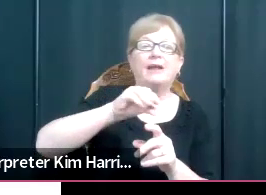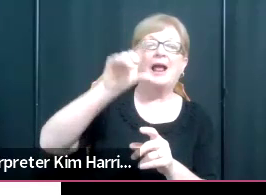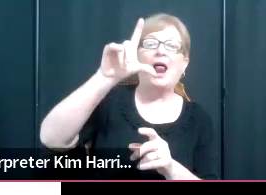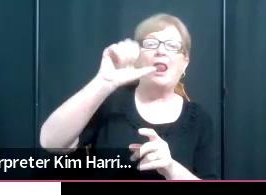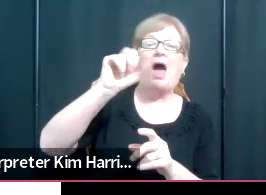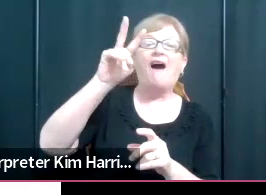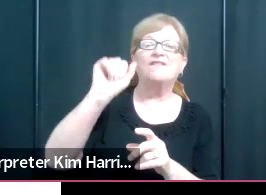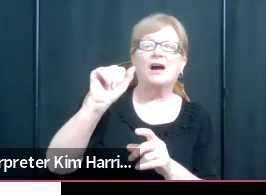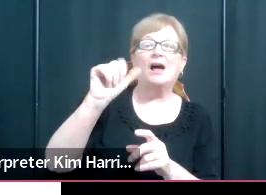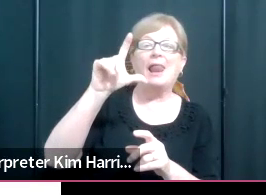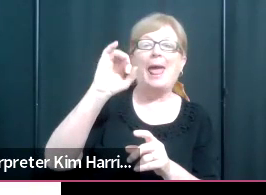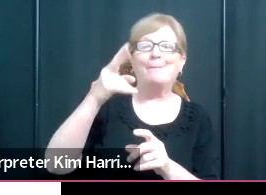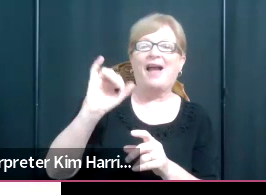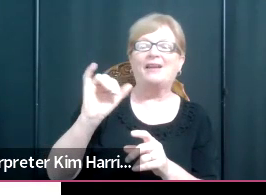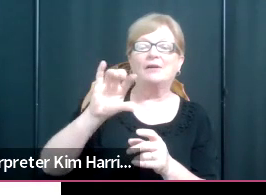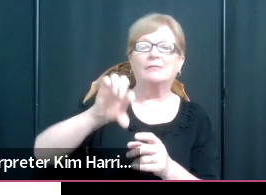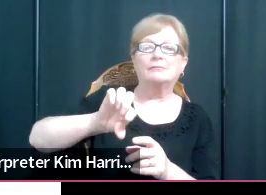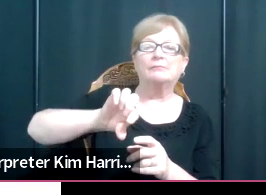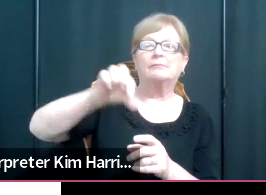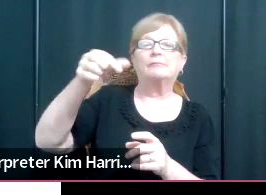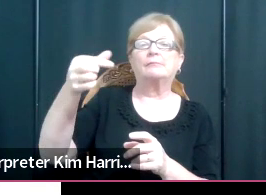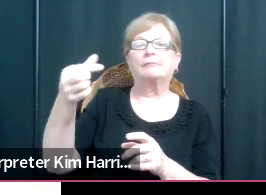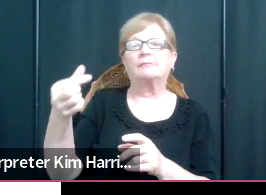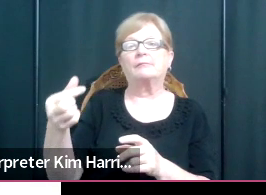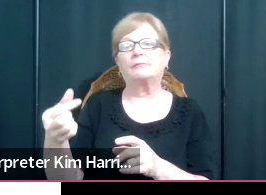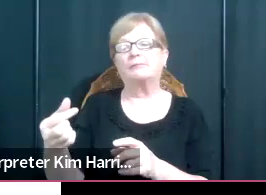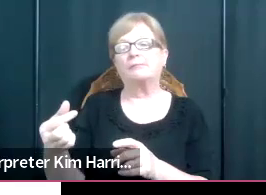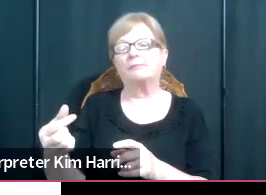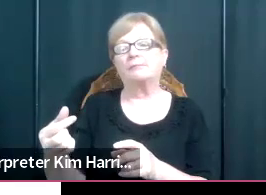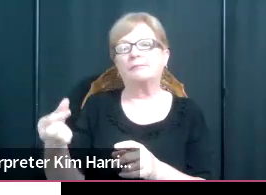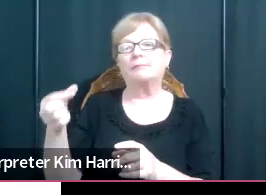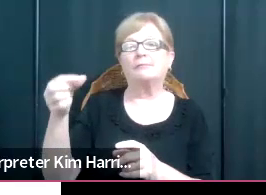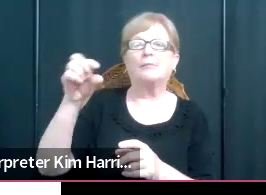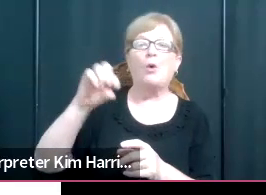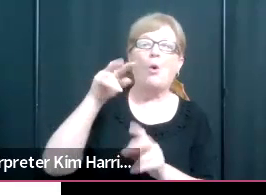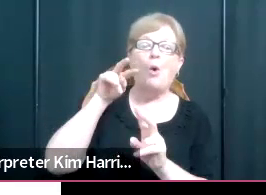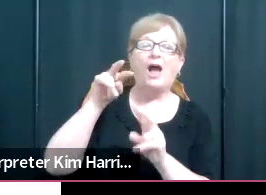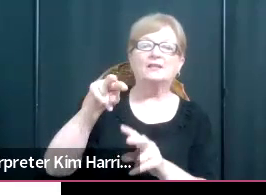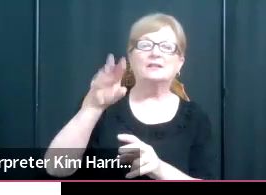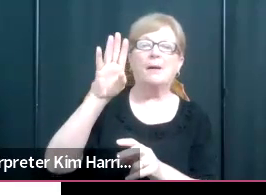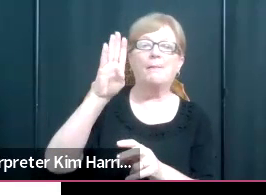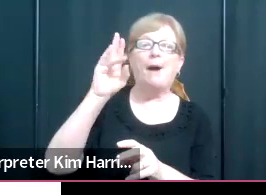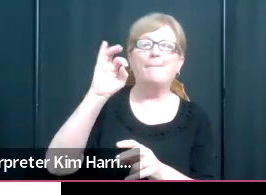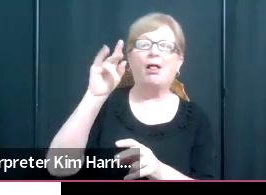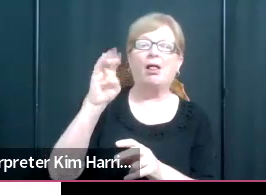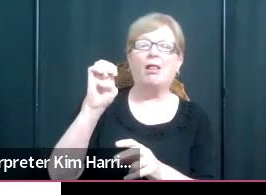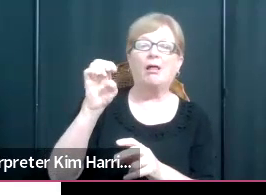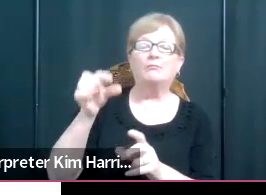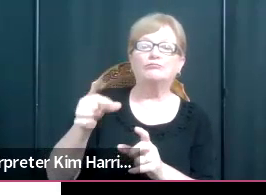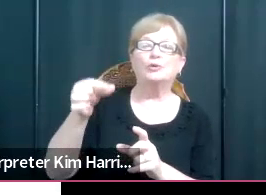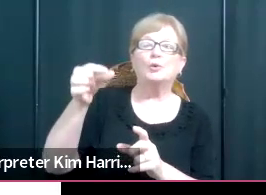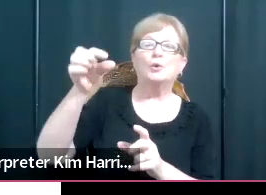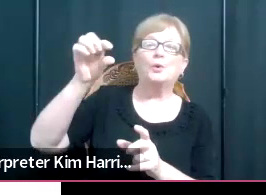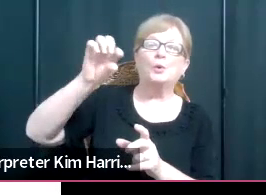turn over again and again and sort of watch the bubbles in those tubes. And then